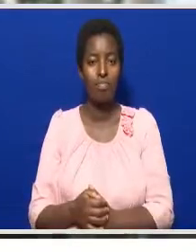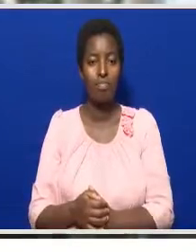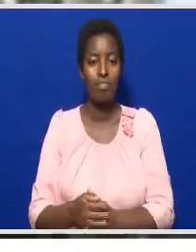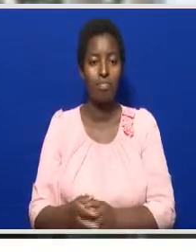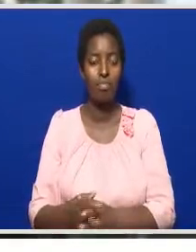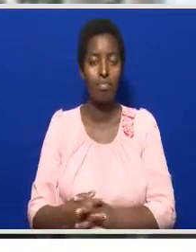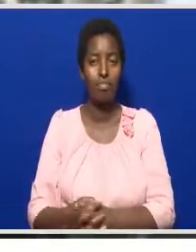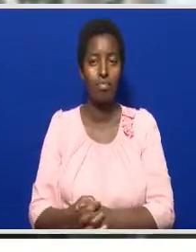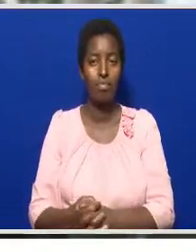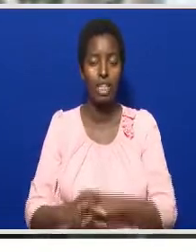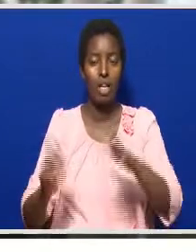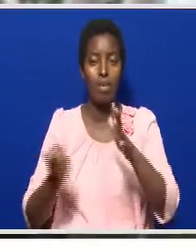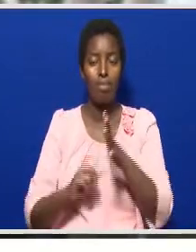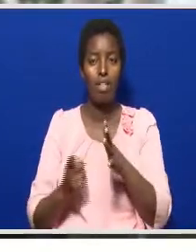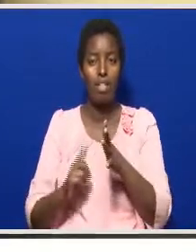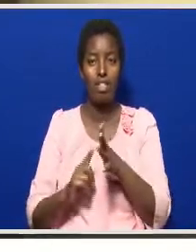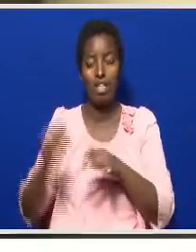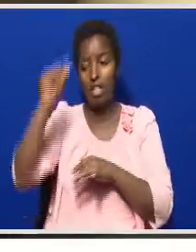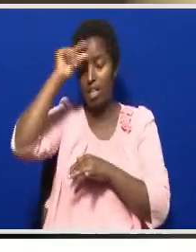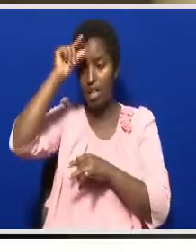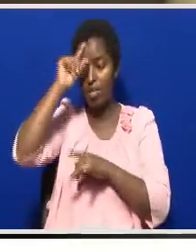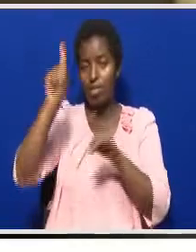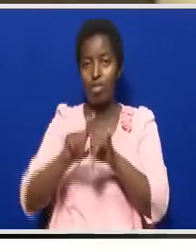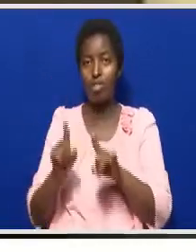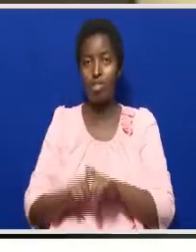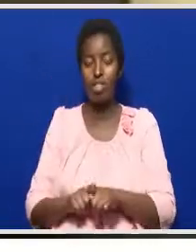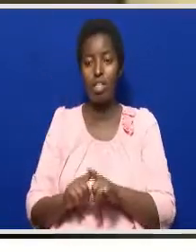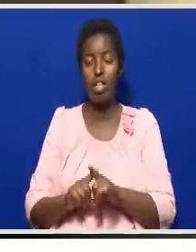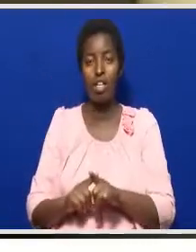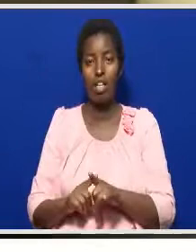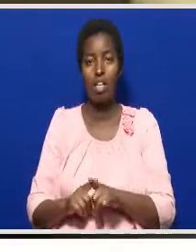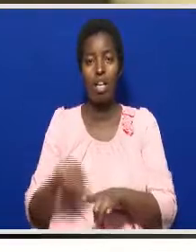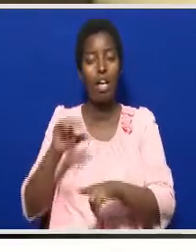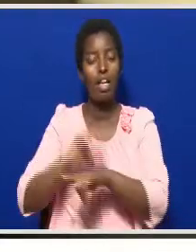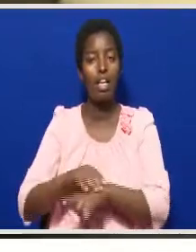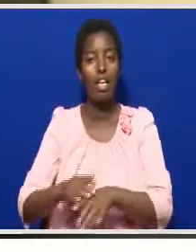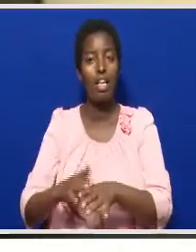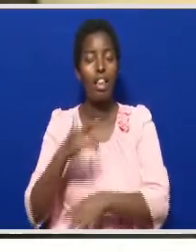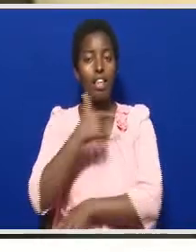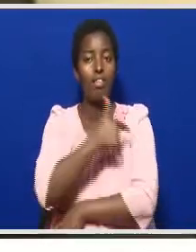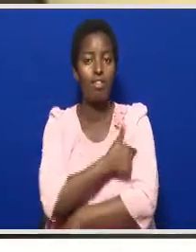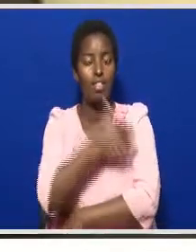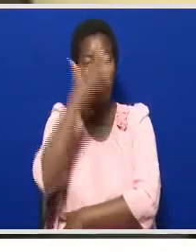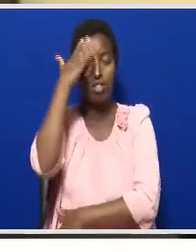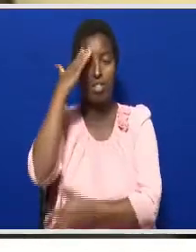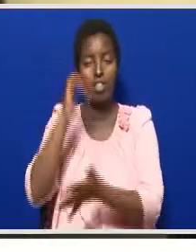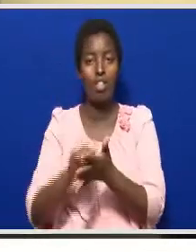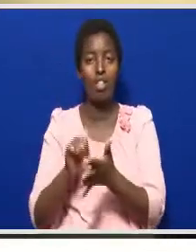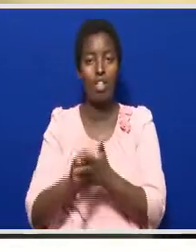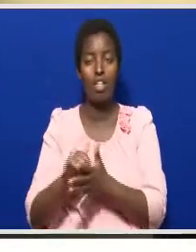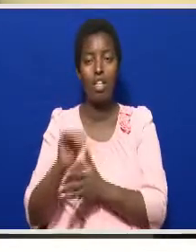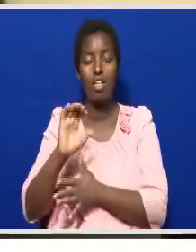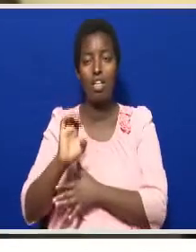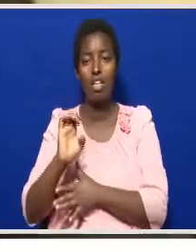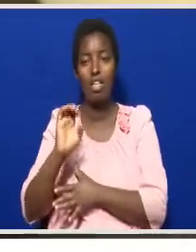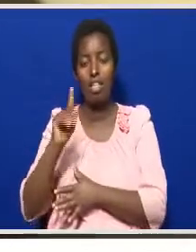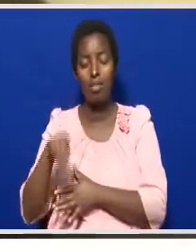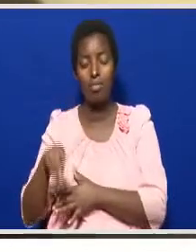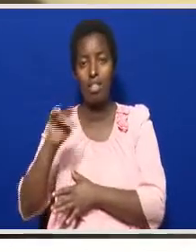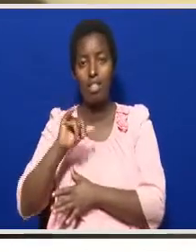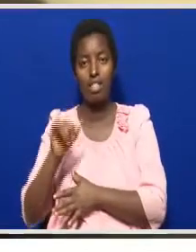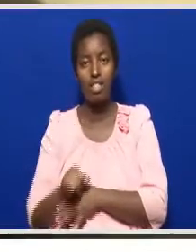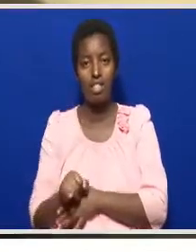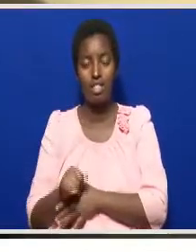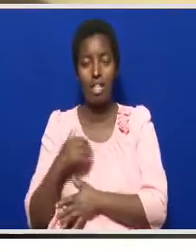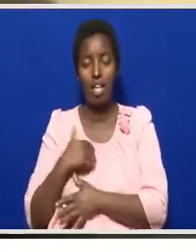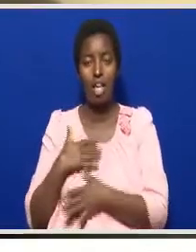the ministry and the government has brought us the vaccines. You know, in EPZA, we have a lot of our